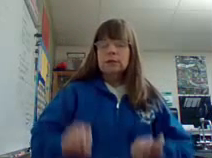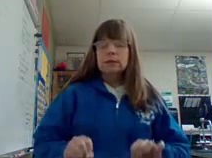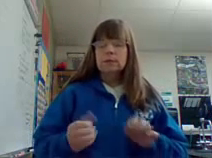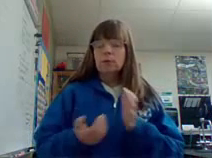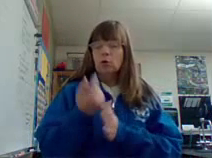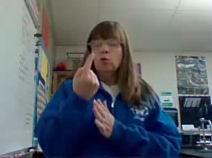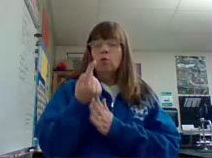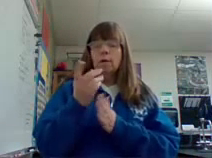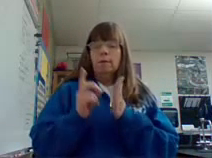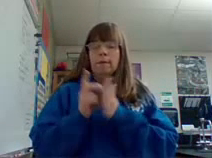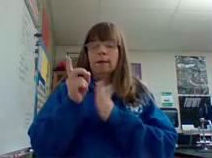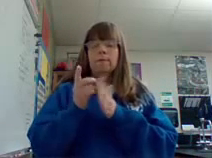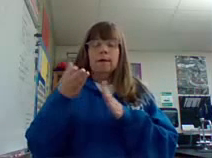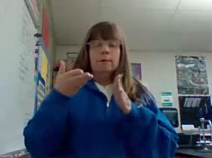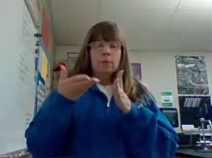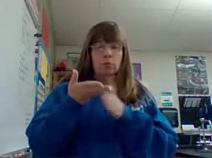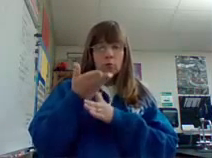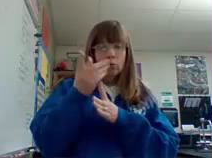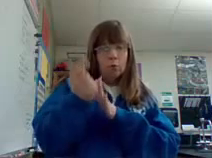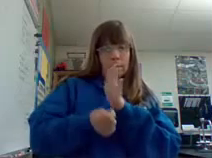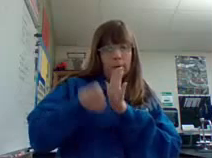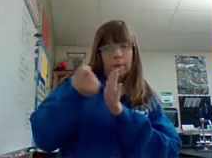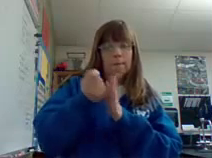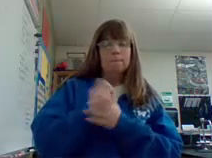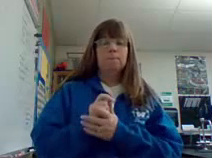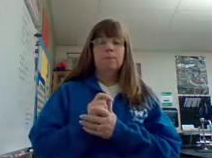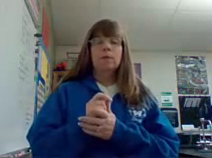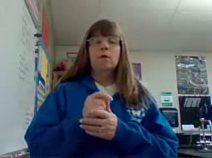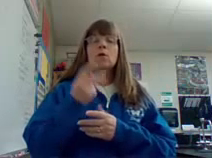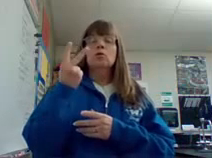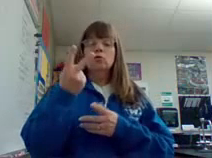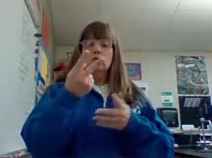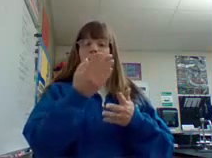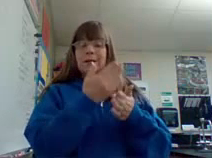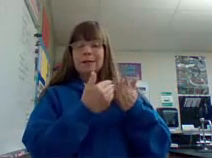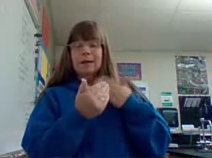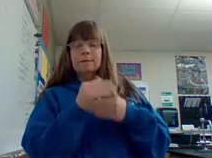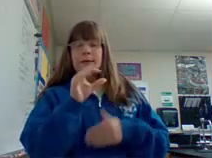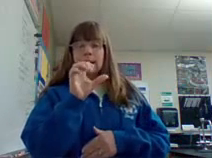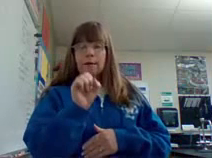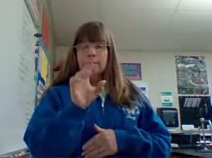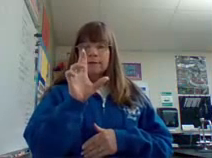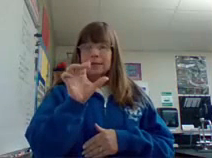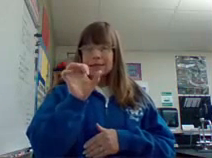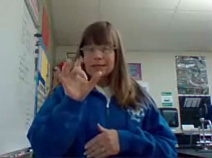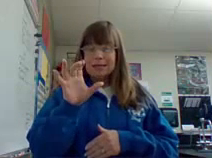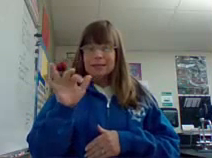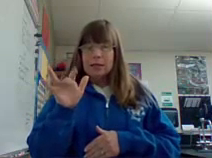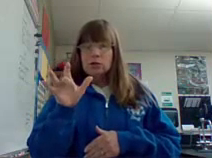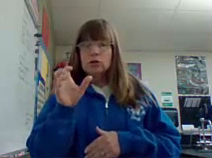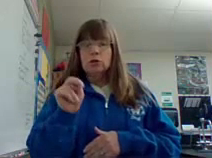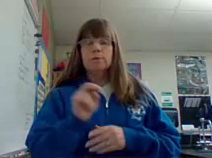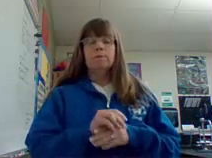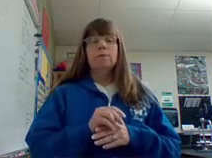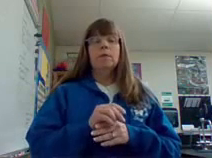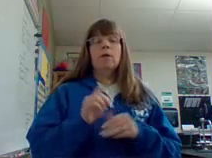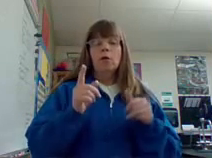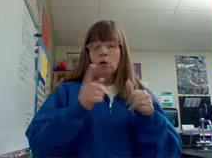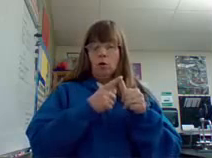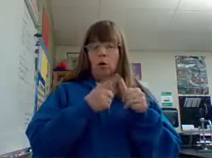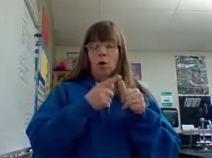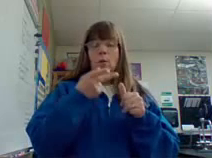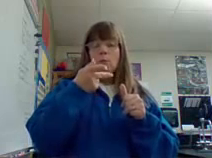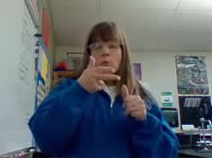develops over time. So there's two types of succession. The first one is primary succession, and that occurs where there's not